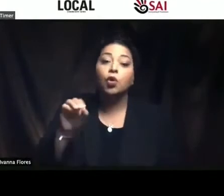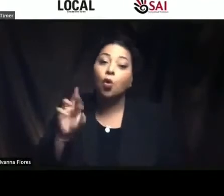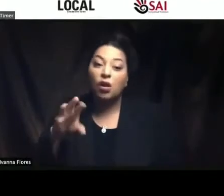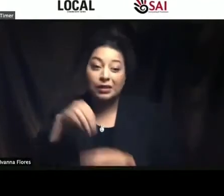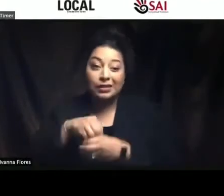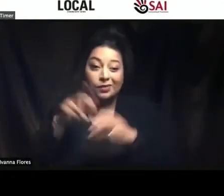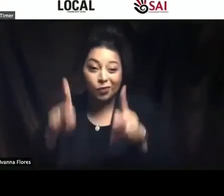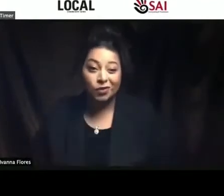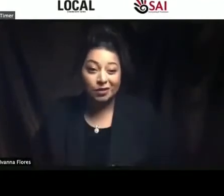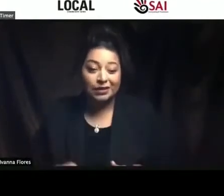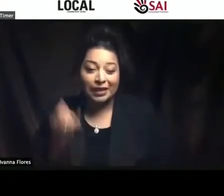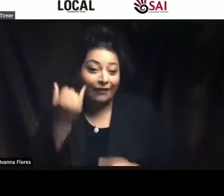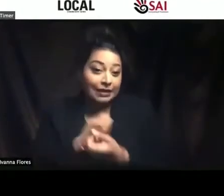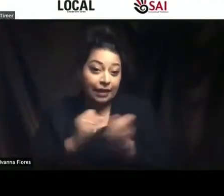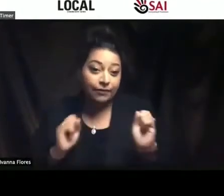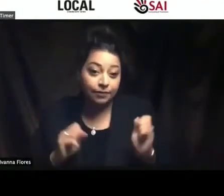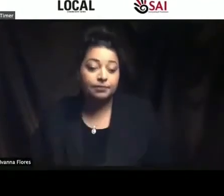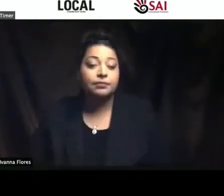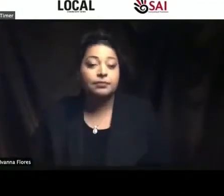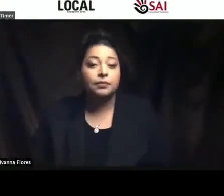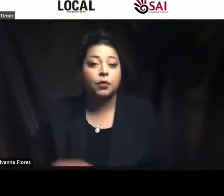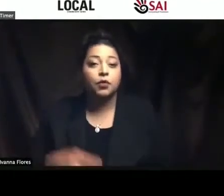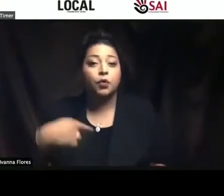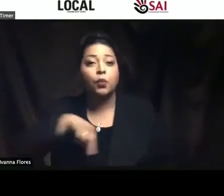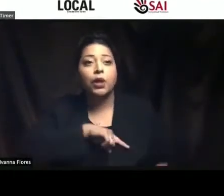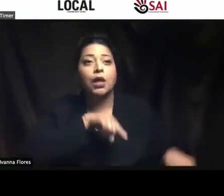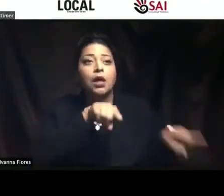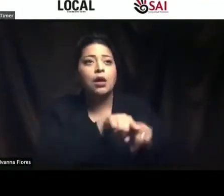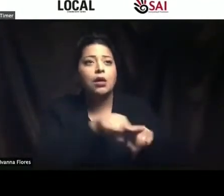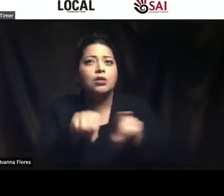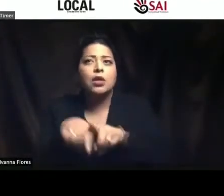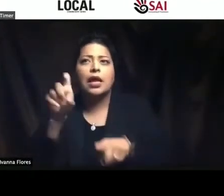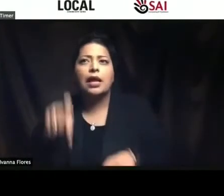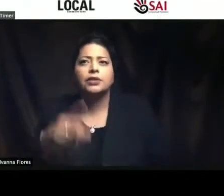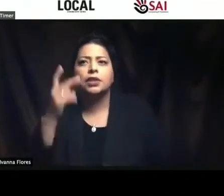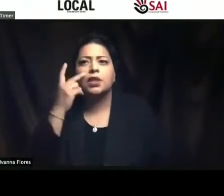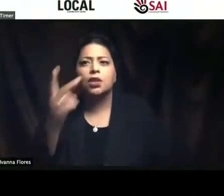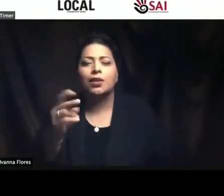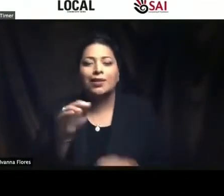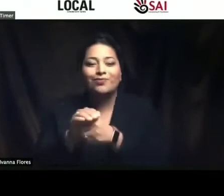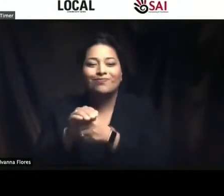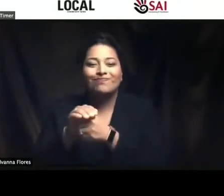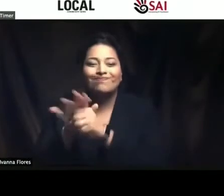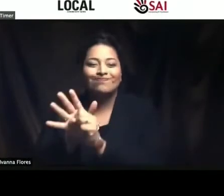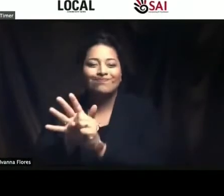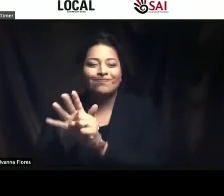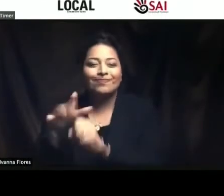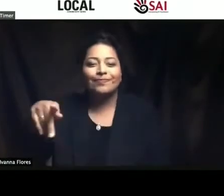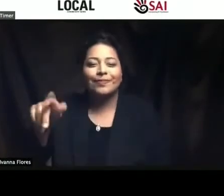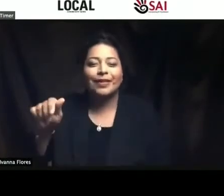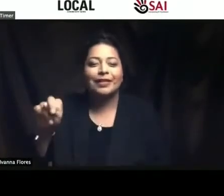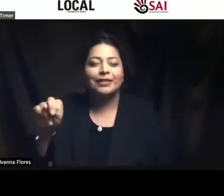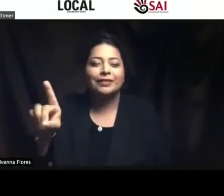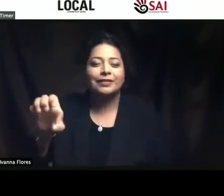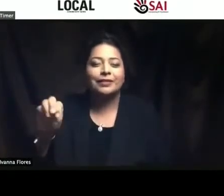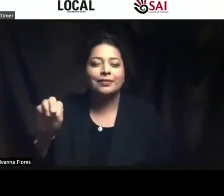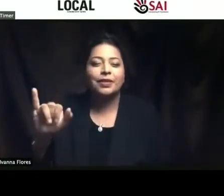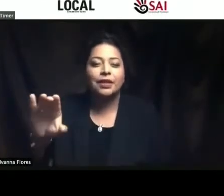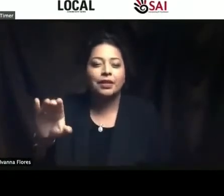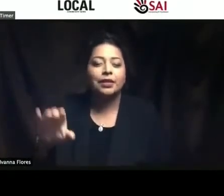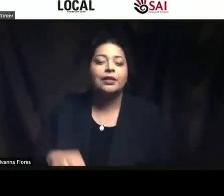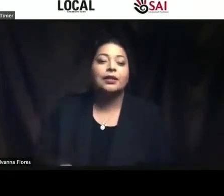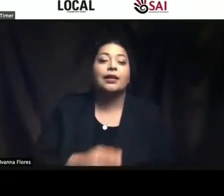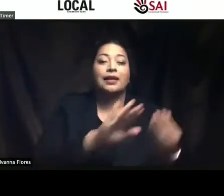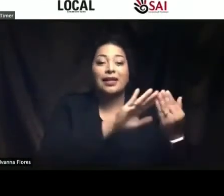safely in person. Beyond that, we also have to look at, over this pandemic, the homeowner association and neighborhood associations that